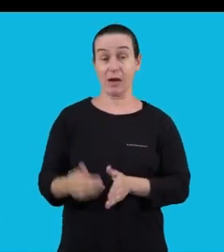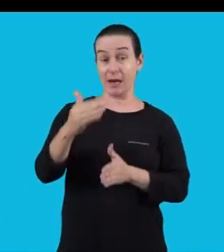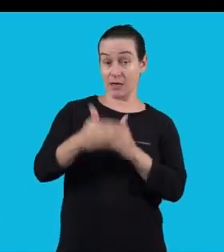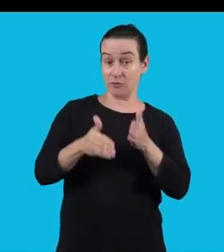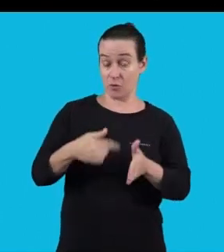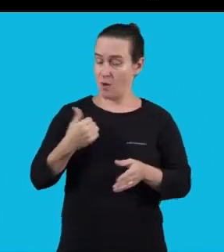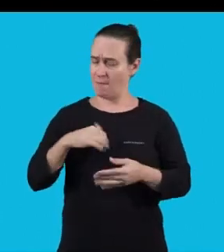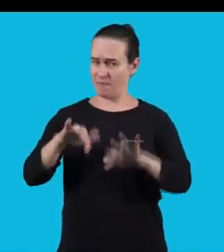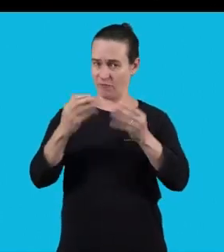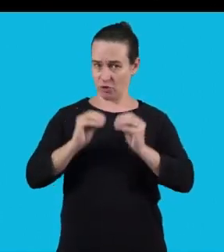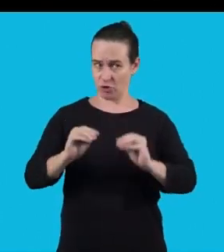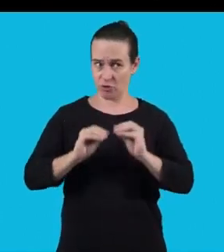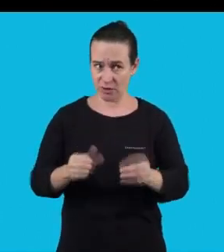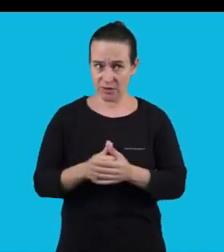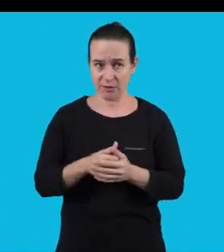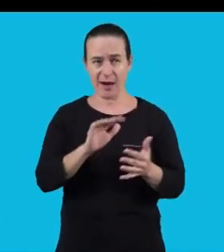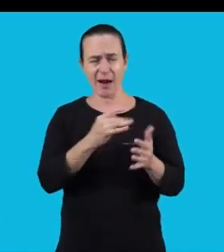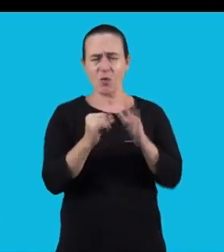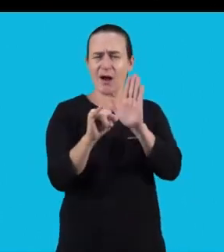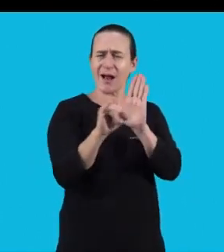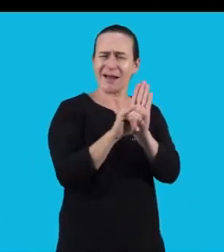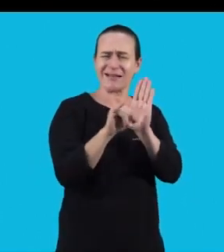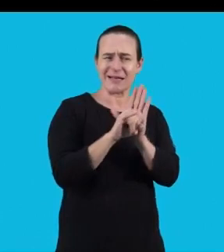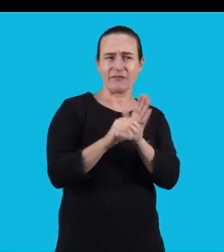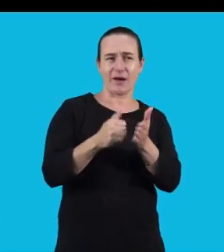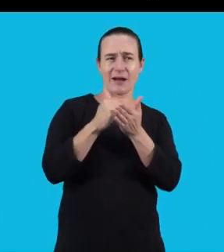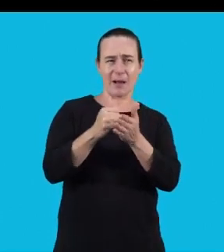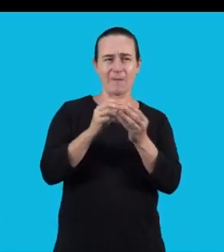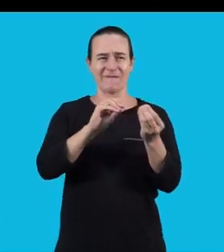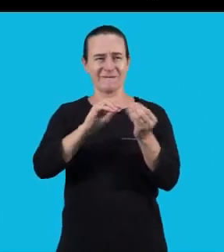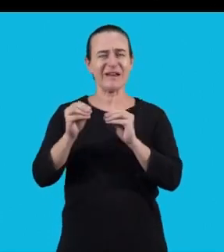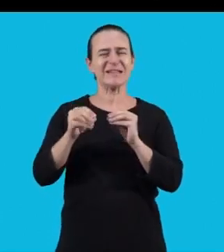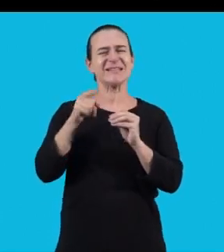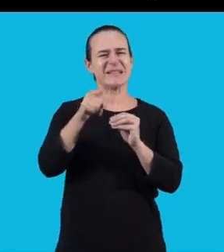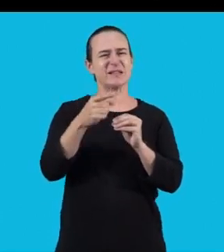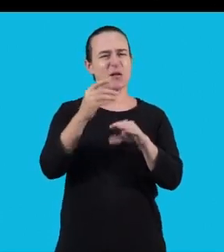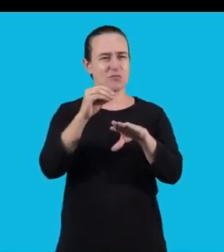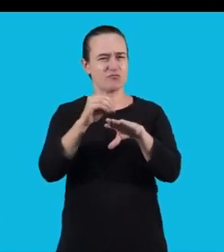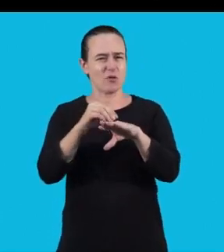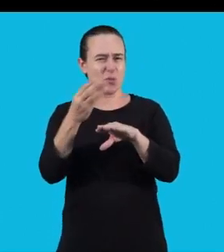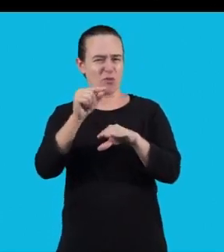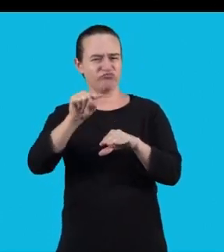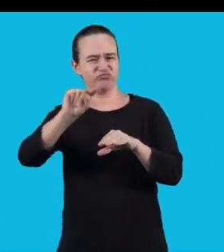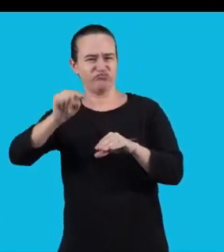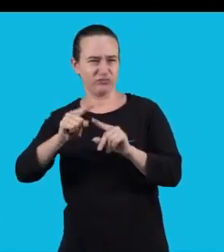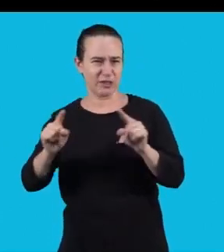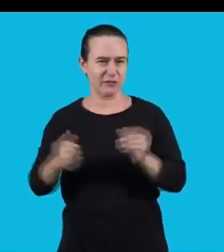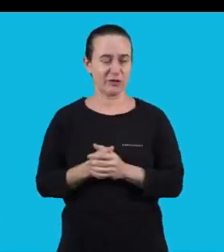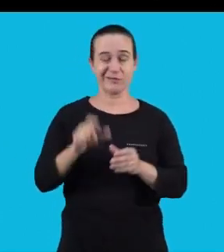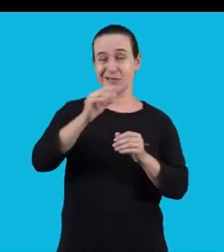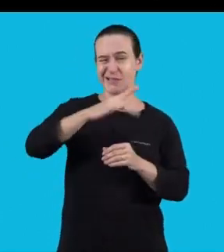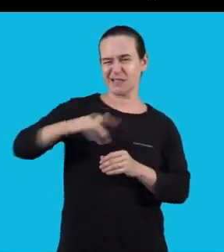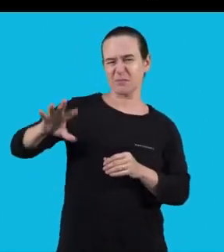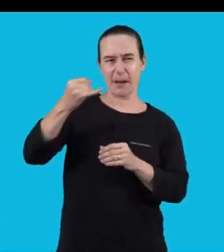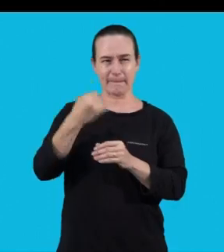By the end of the lesson, we will address identifying and correcting commonly assessed punctuation, identifying spelling